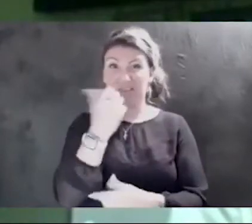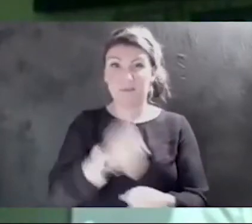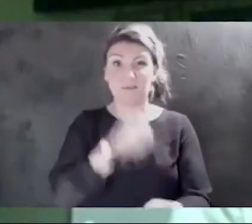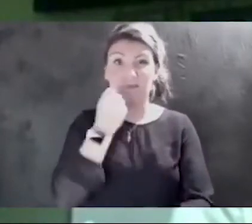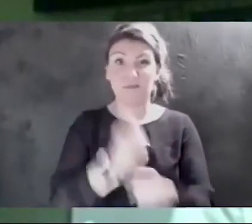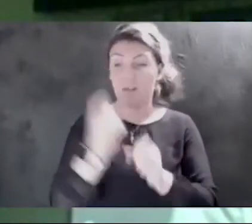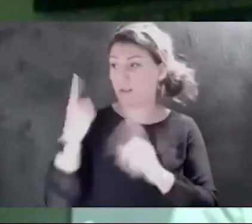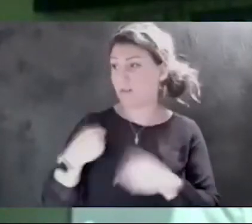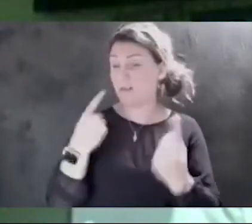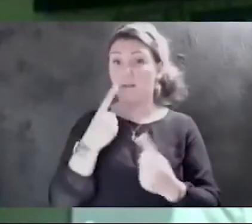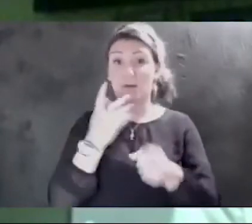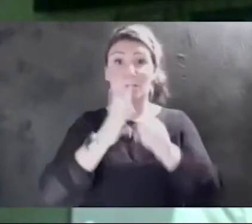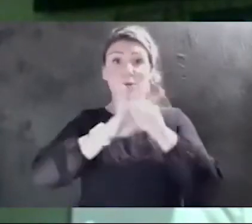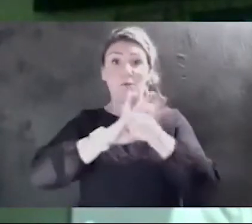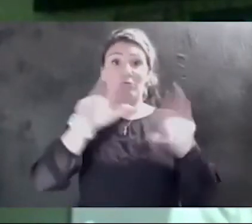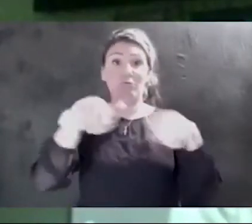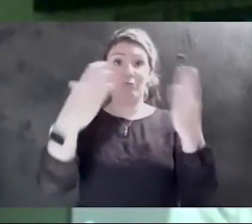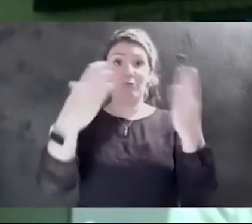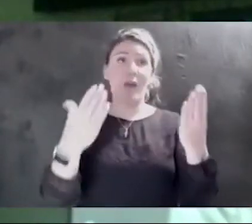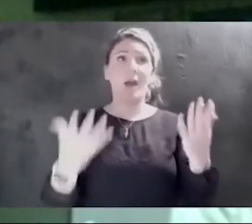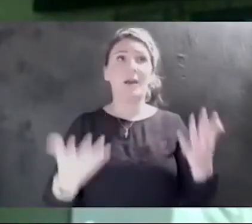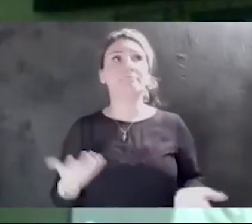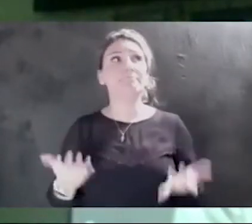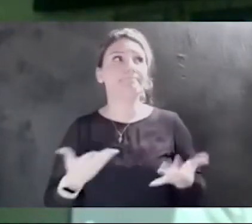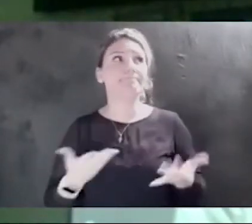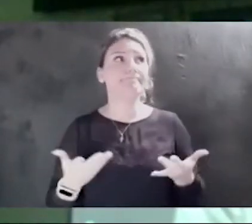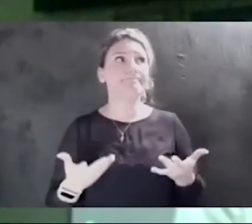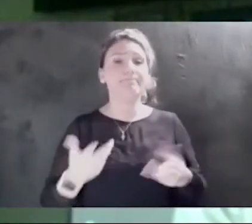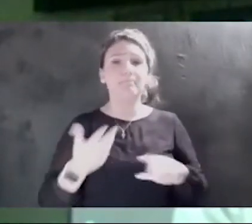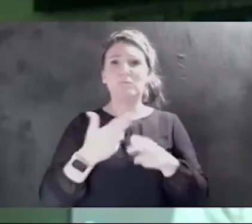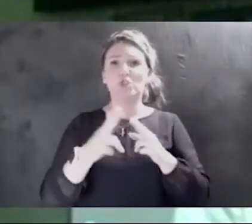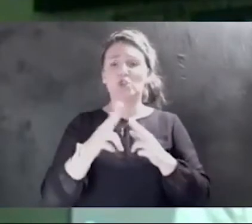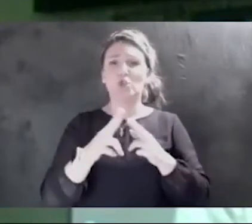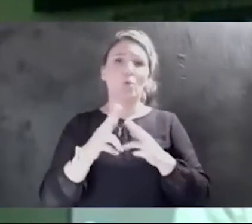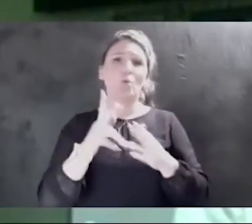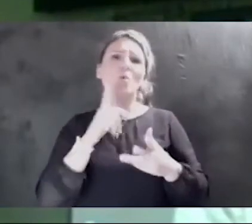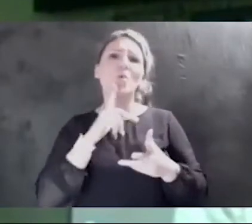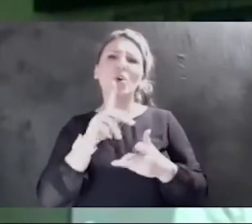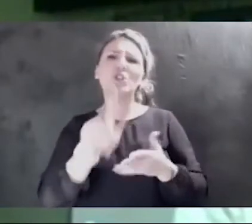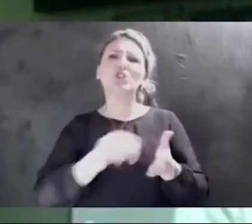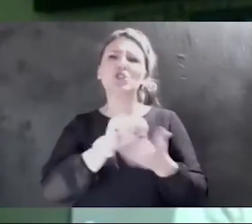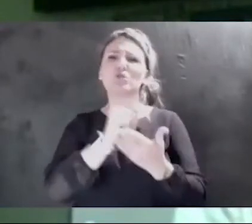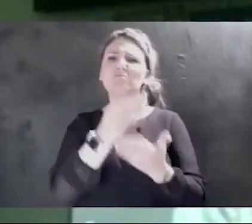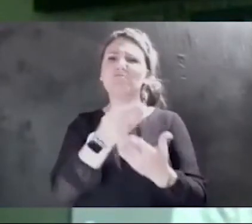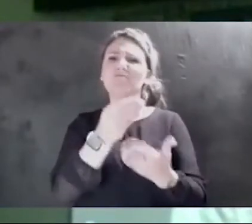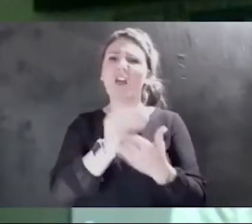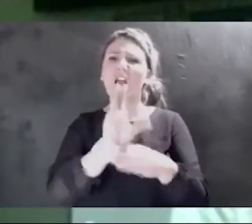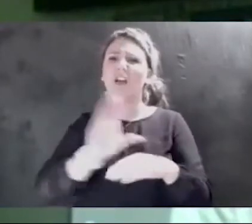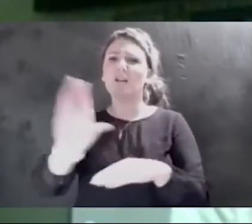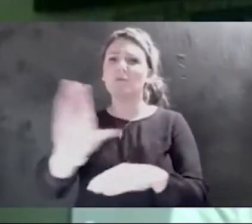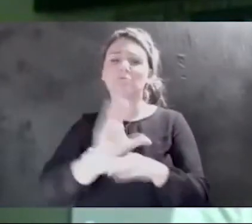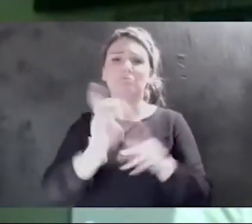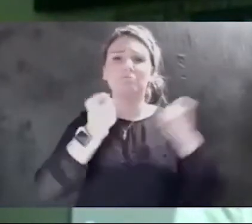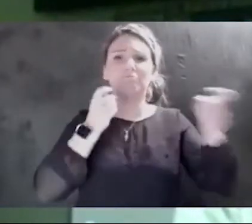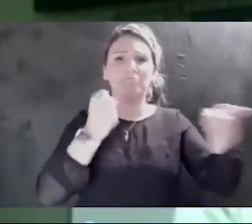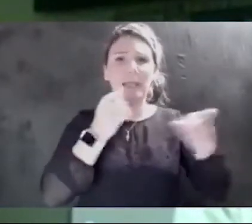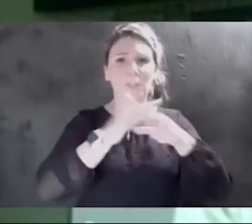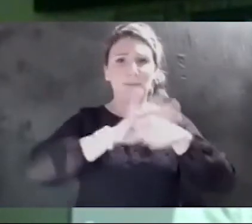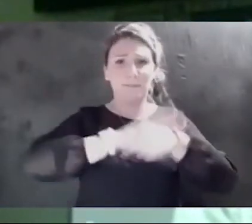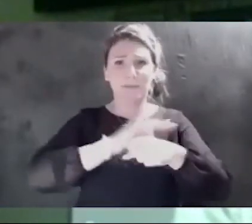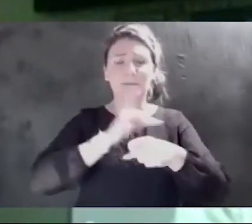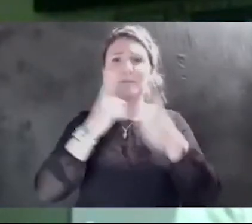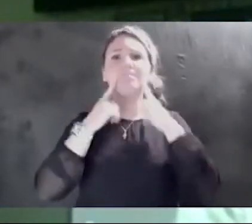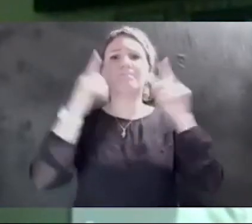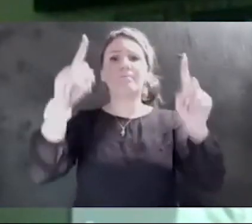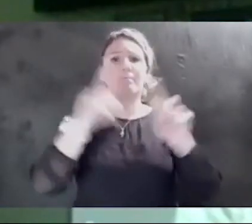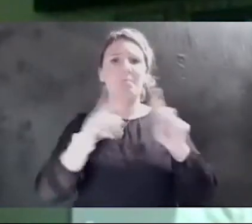COVID did provide some short-term funding to help them manage the pandemic successfully, but those